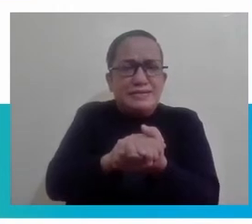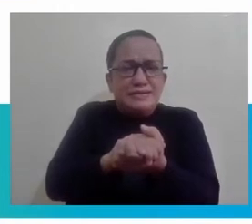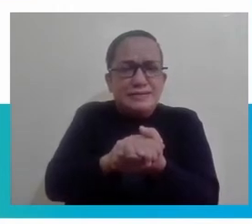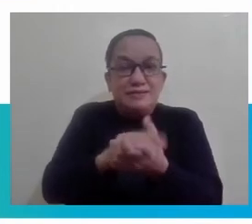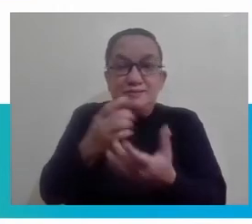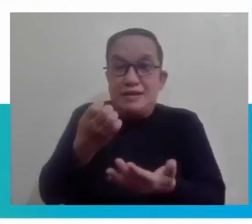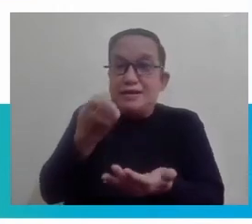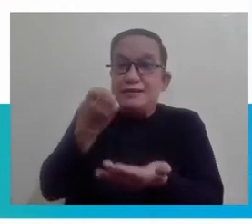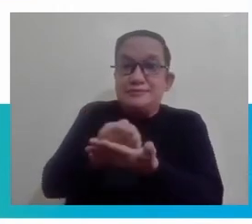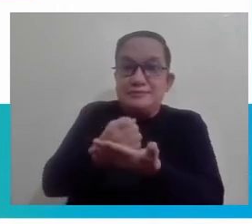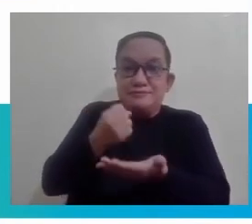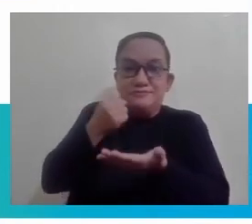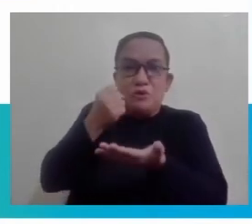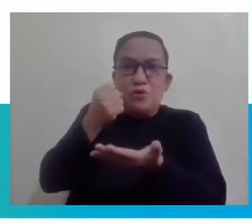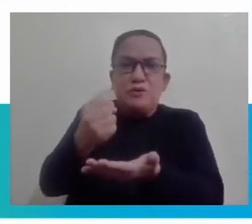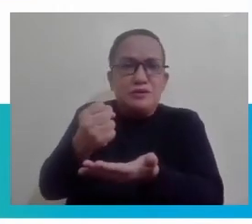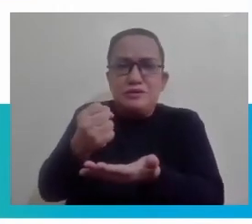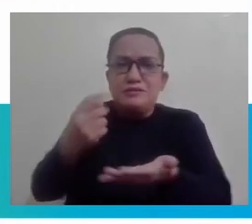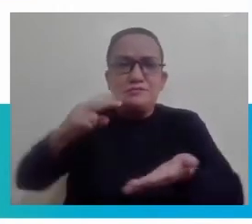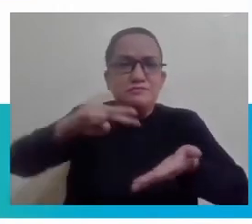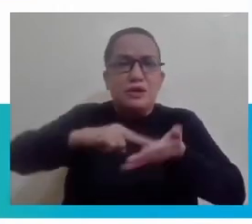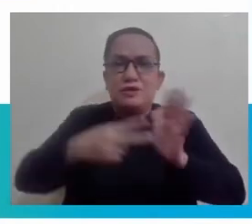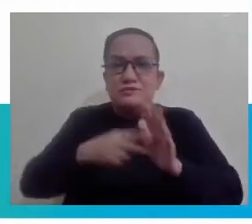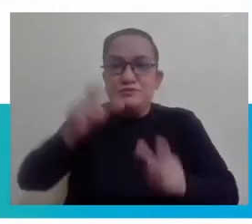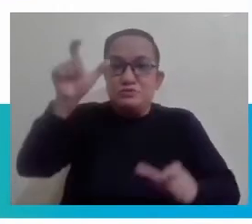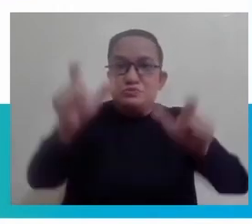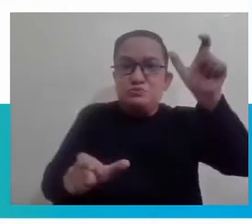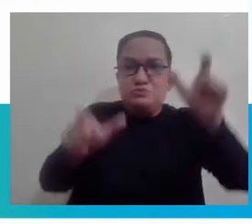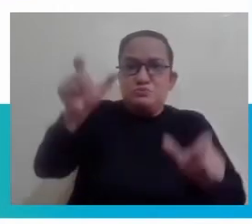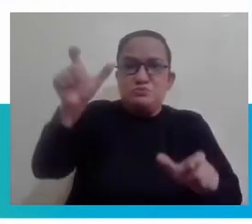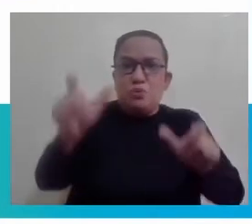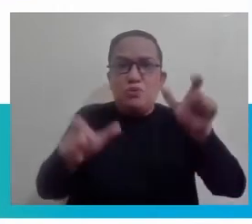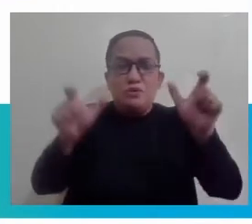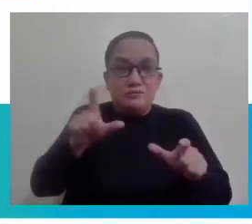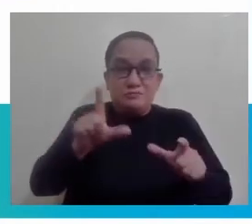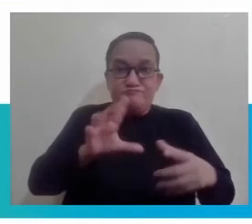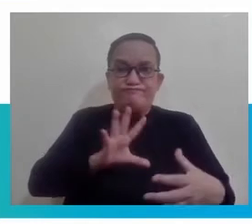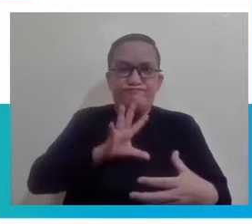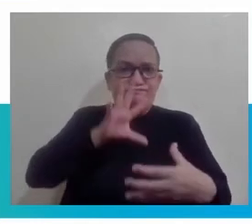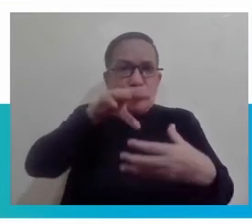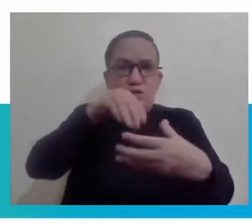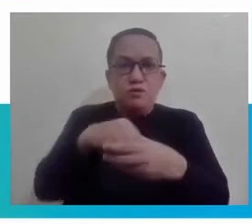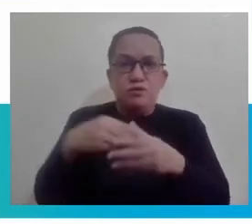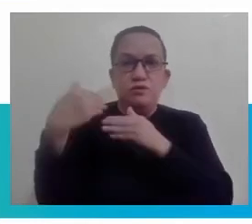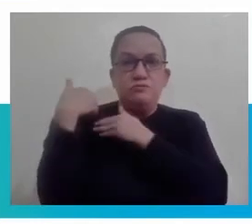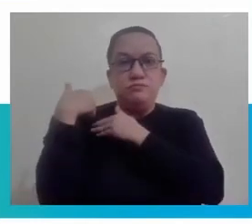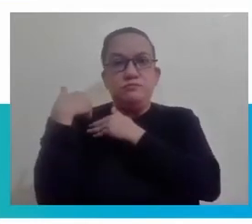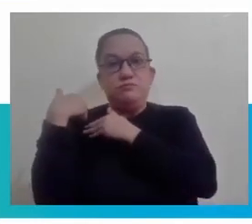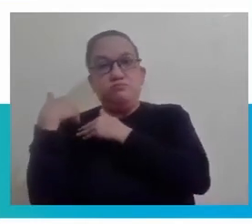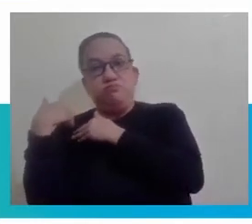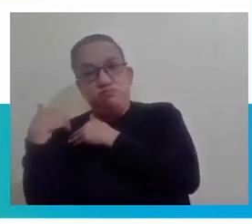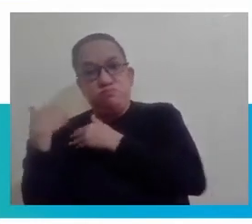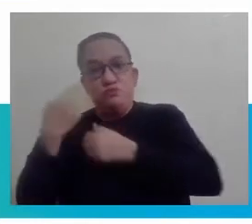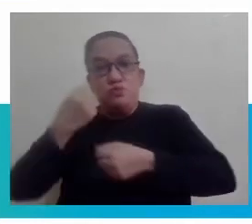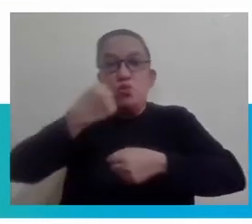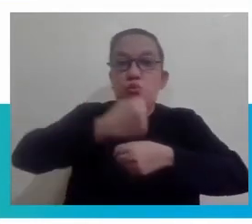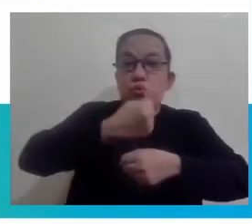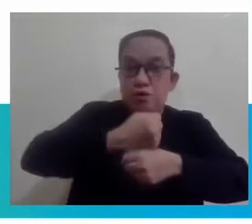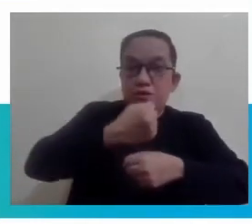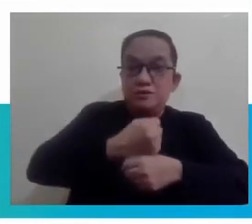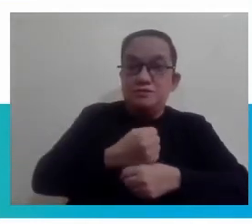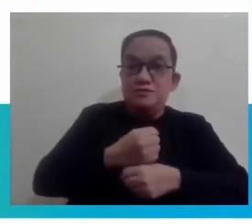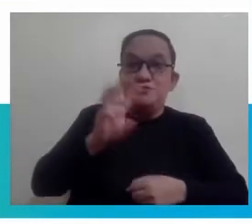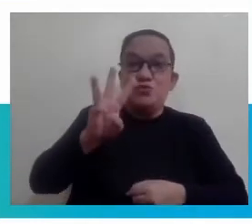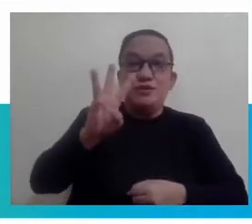communities are at the center. Thus, when WWF had this opportunity, we believe that a sustainable blue economy